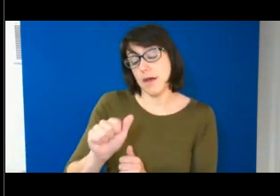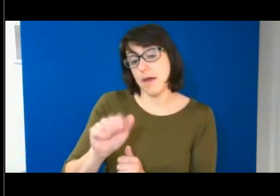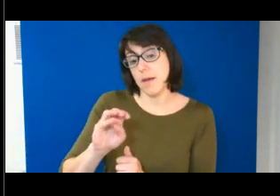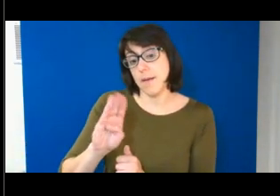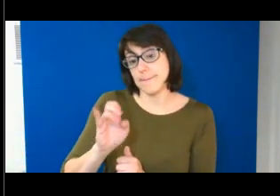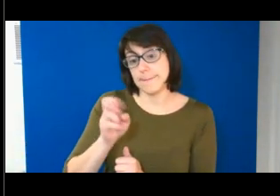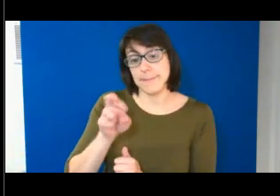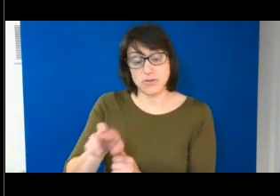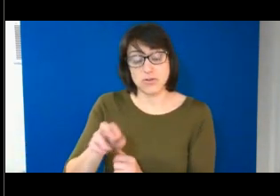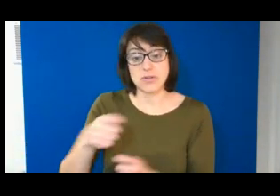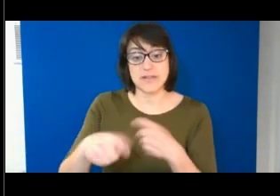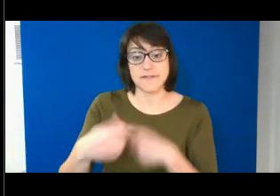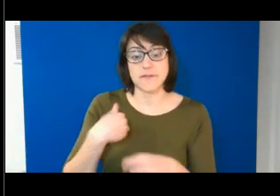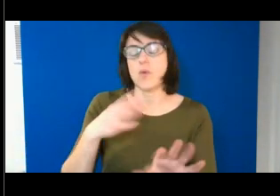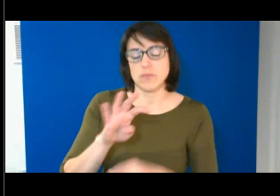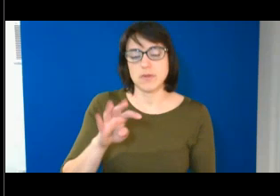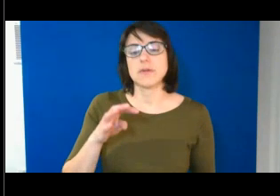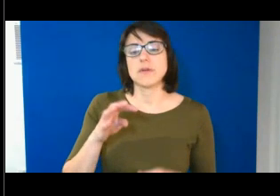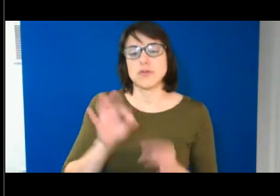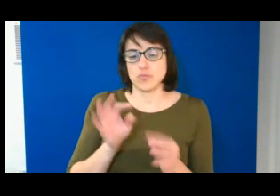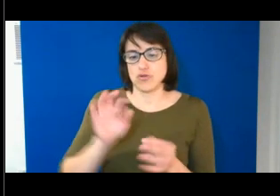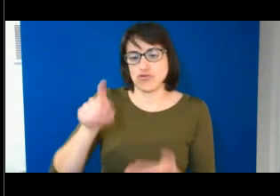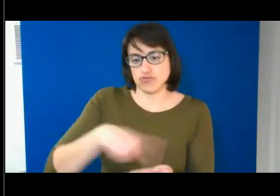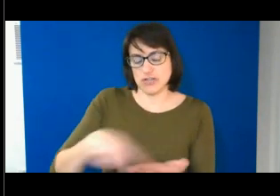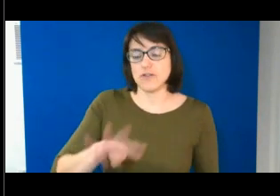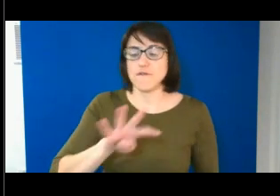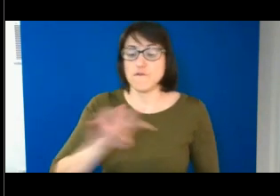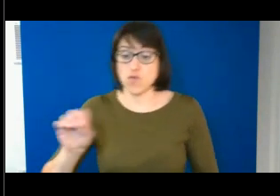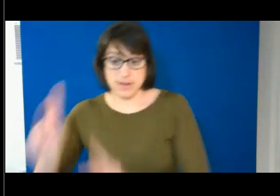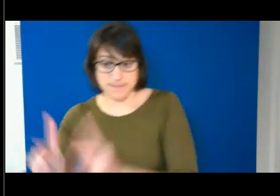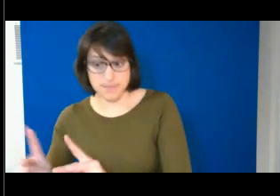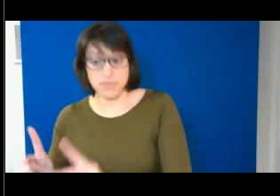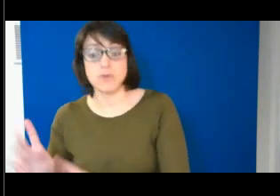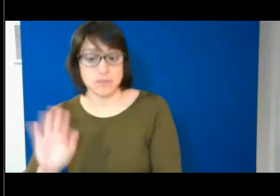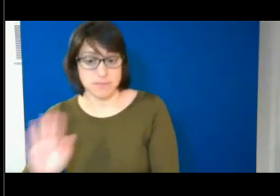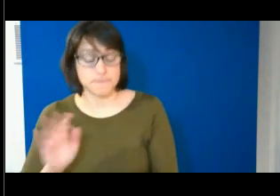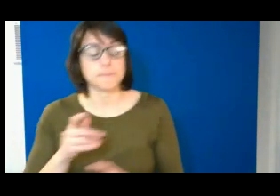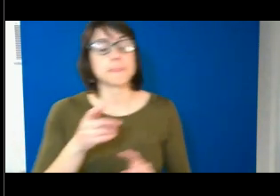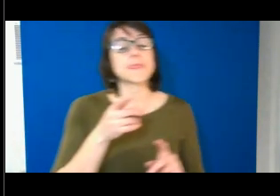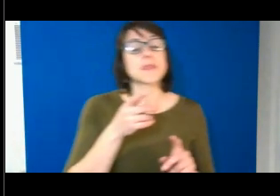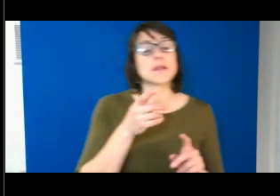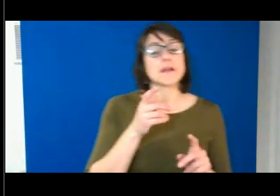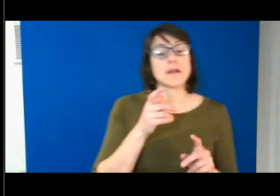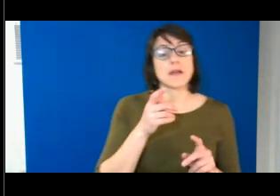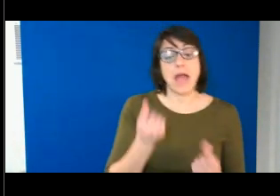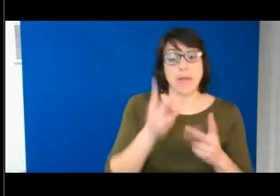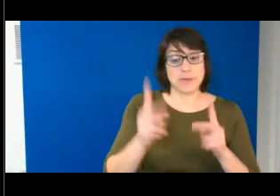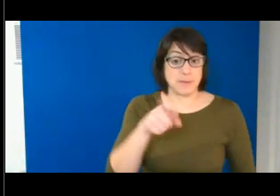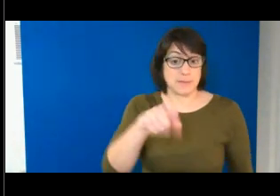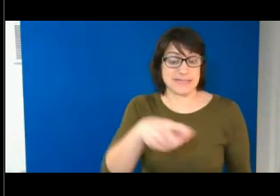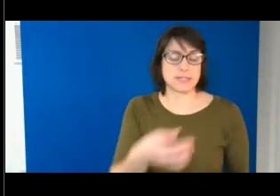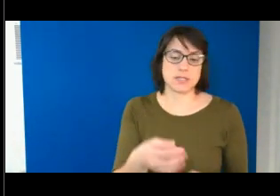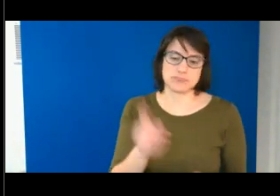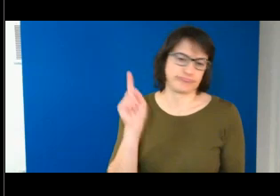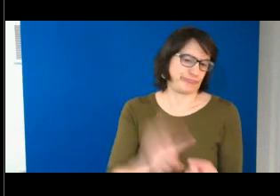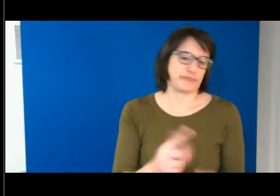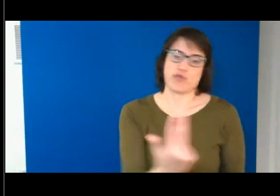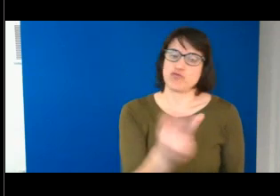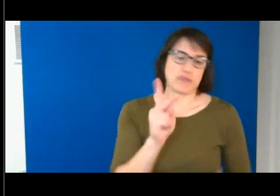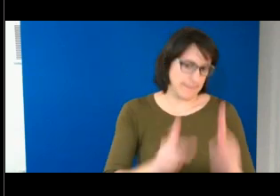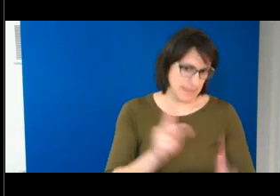field, that number gets reduced to 3 people, and then the machinery does the rest of the work of actually removing it. So one of the person is in